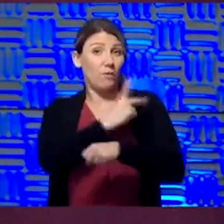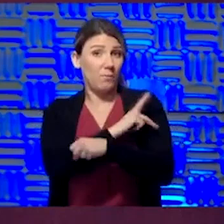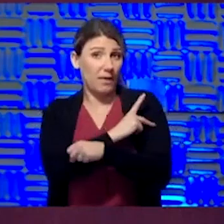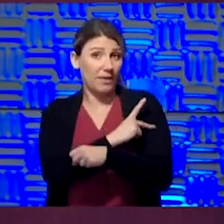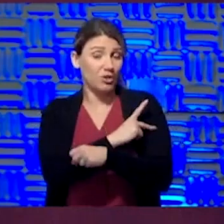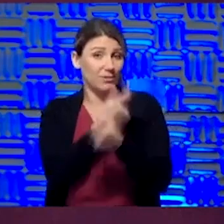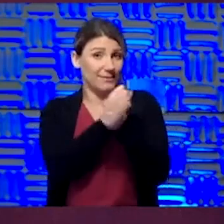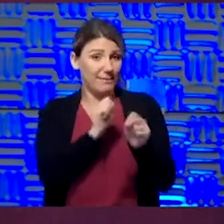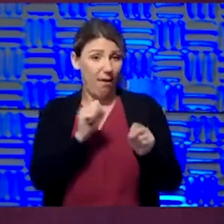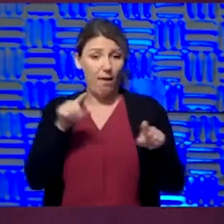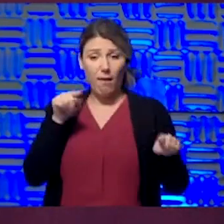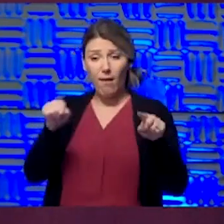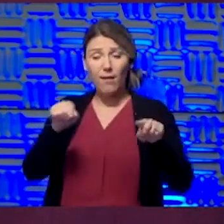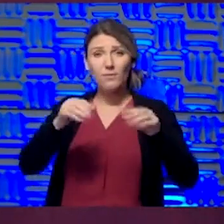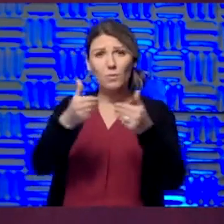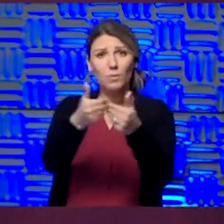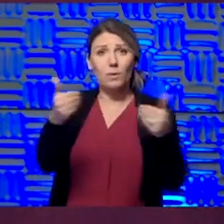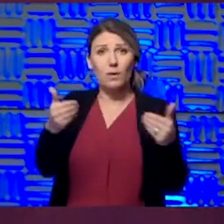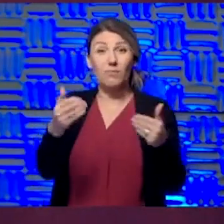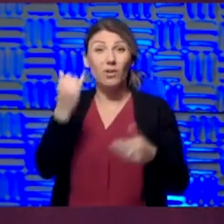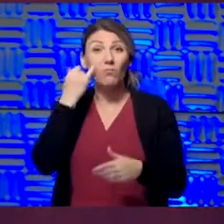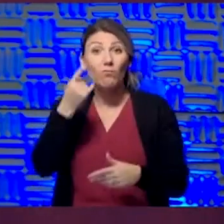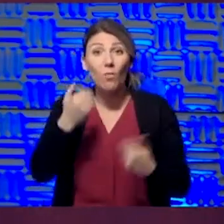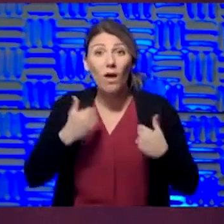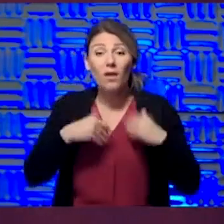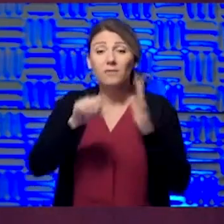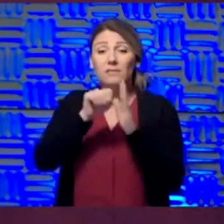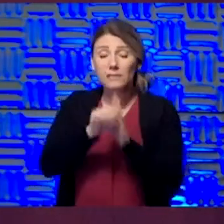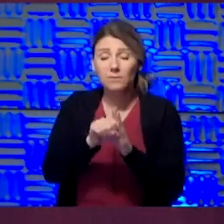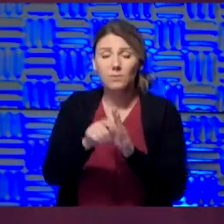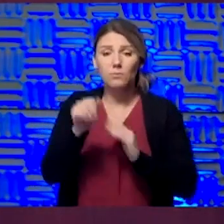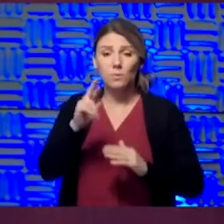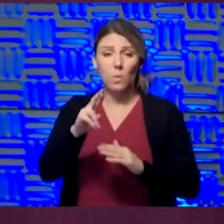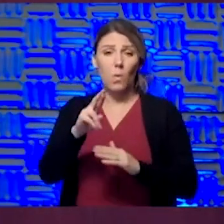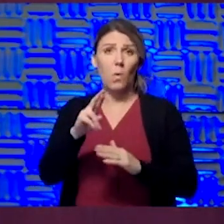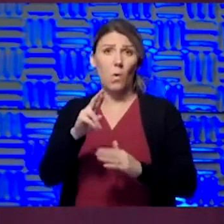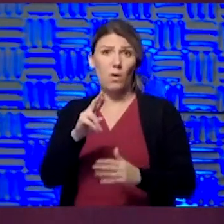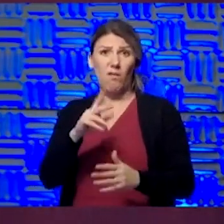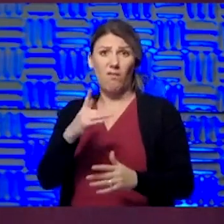people know that if you're having symptoms or signs of heart attack,